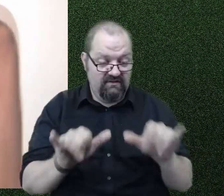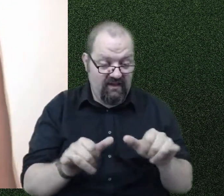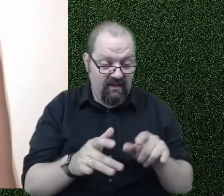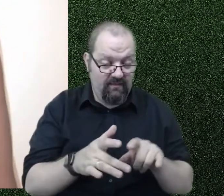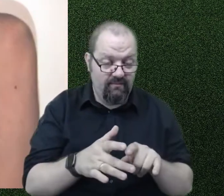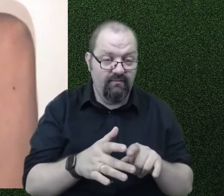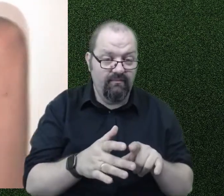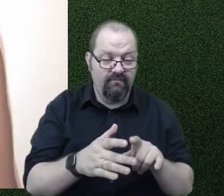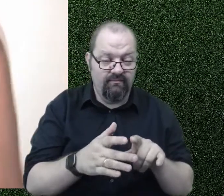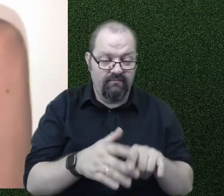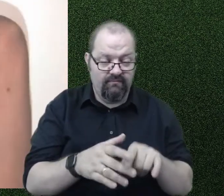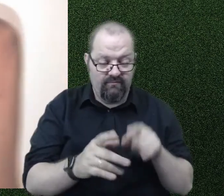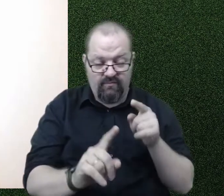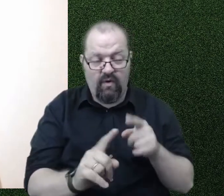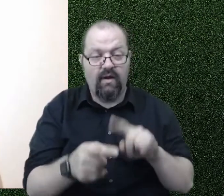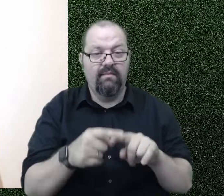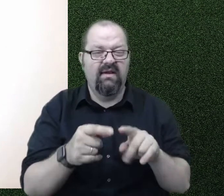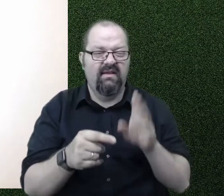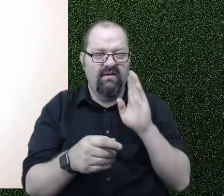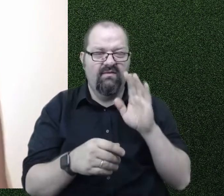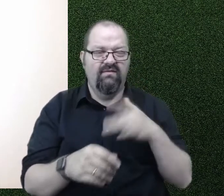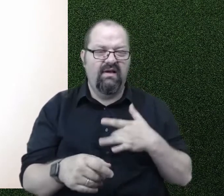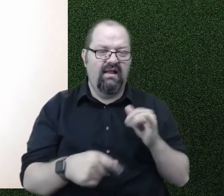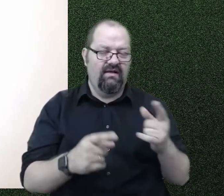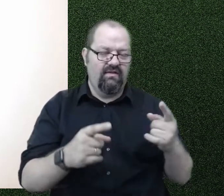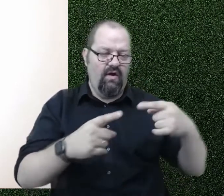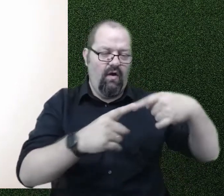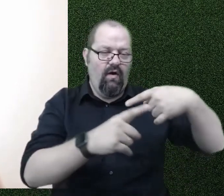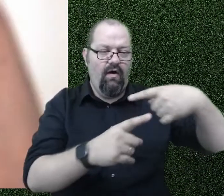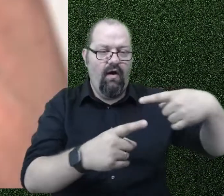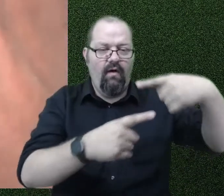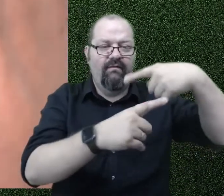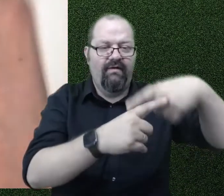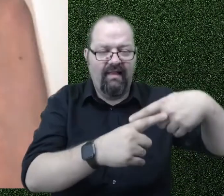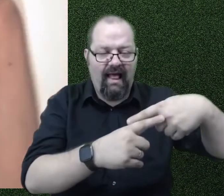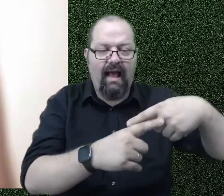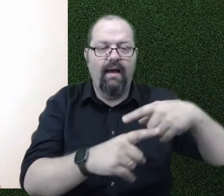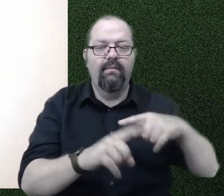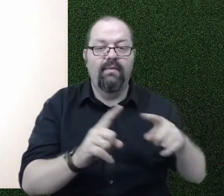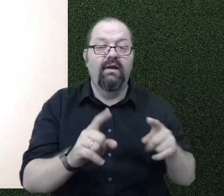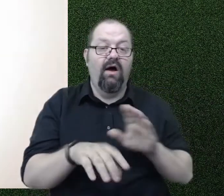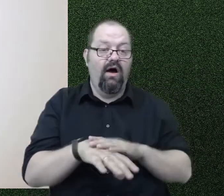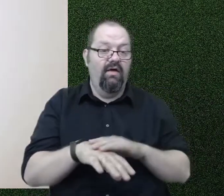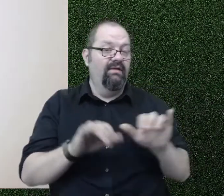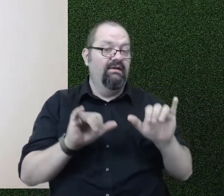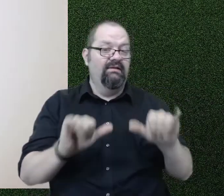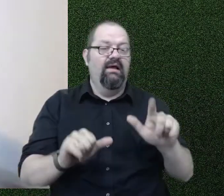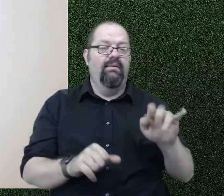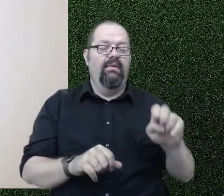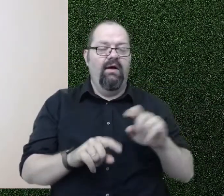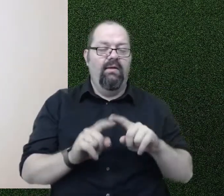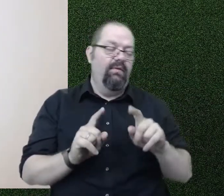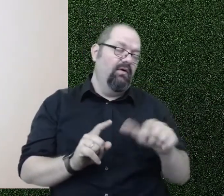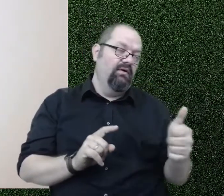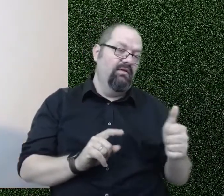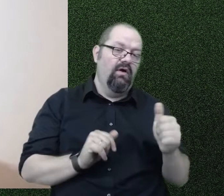if they're pointing in the same direction. If they're pointing in opposite directions, they're just on the same line, they're just going the other way.